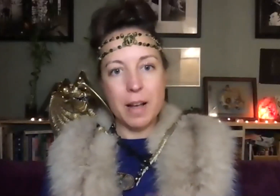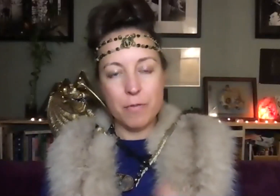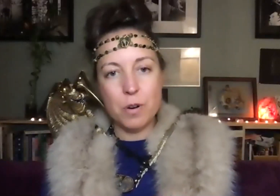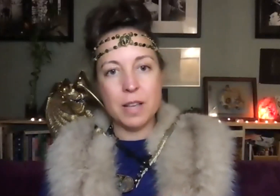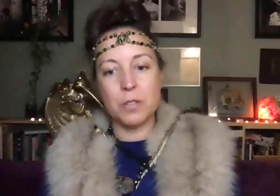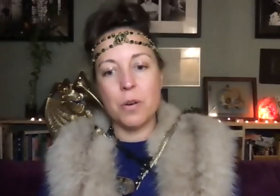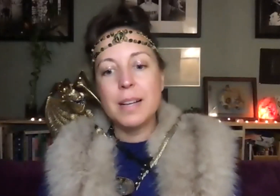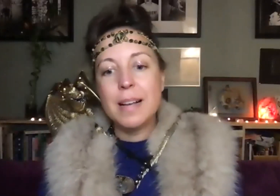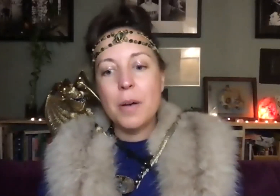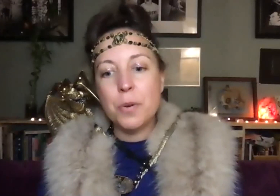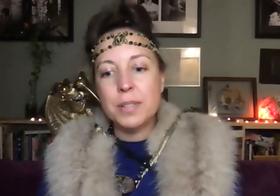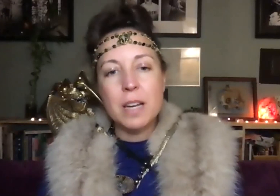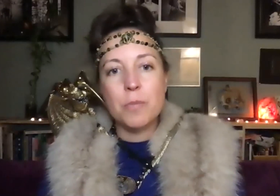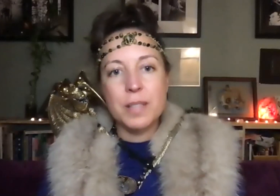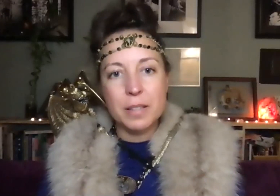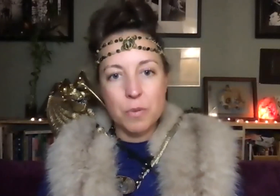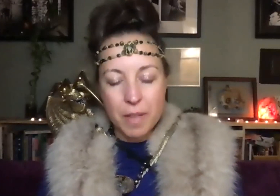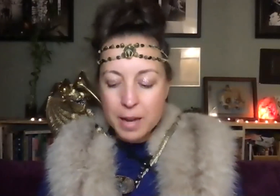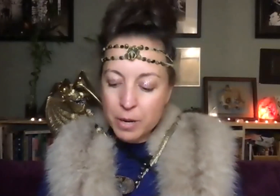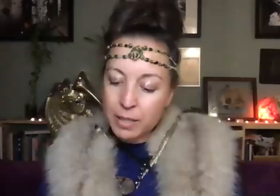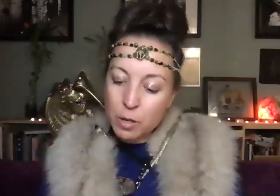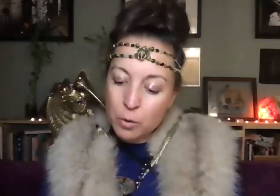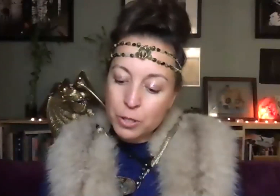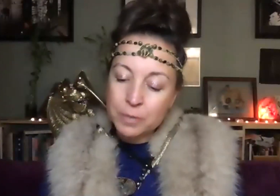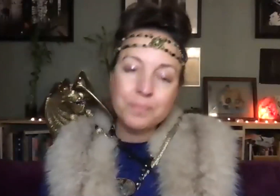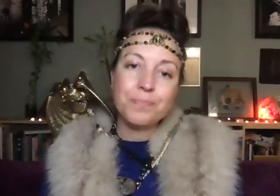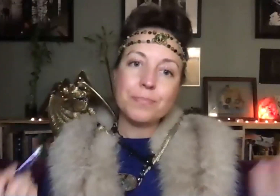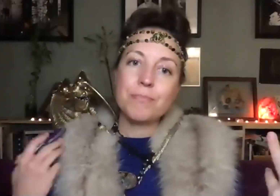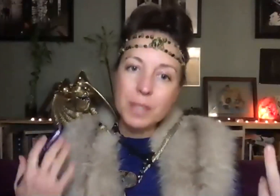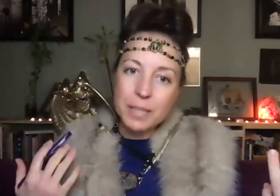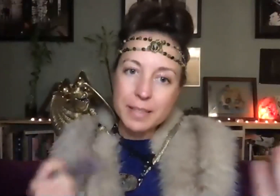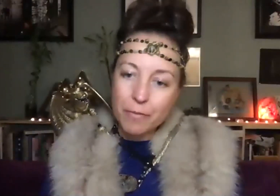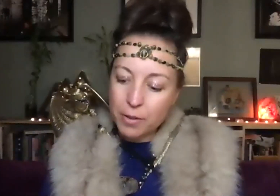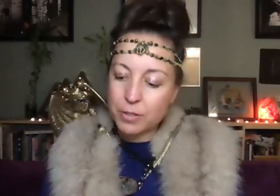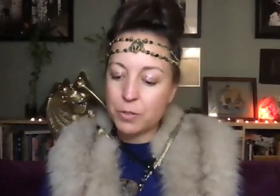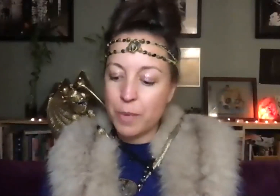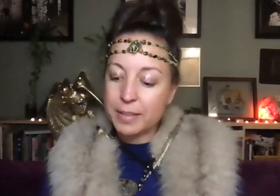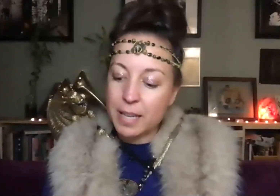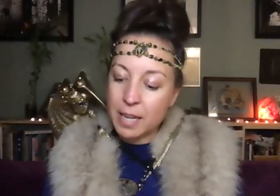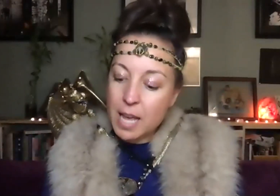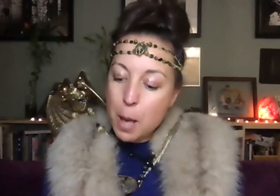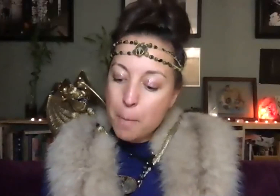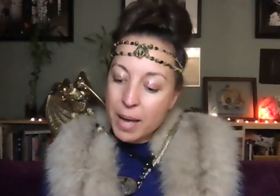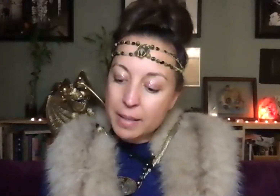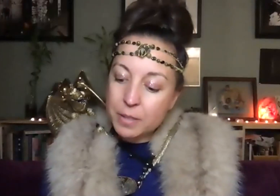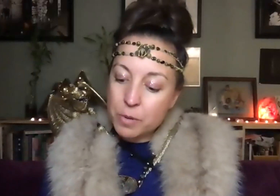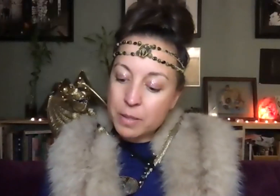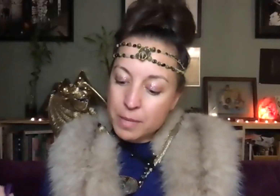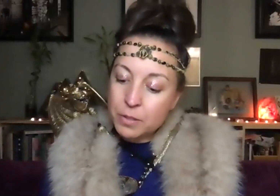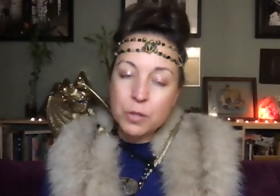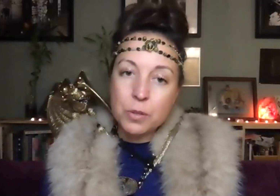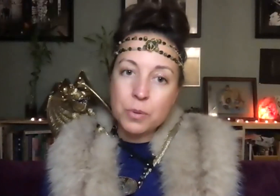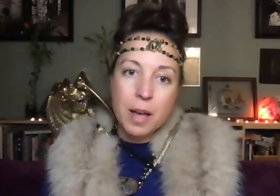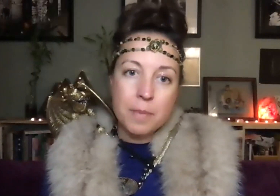from California, so I was always kind of obsessed with Latin American culture. My stepfather's also Mexican. But this brings